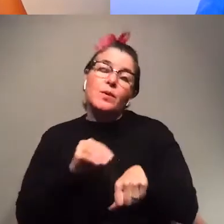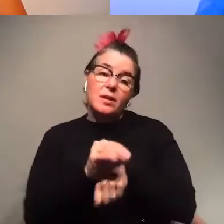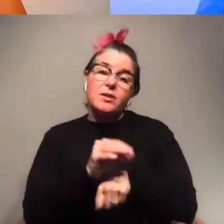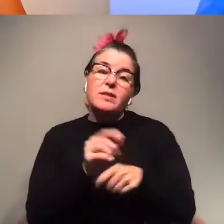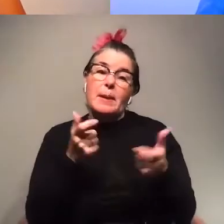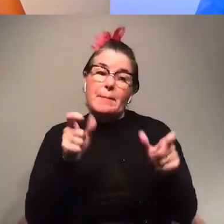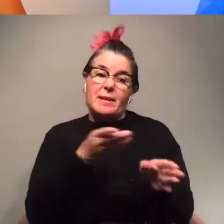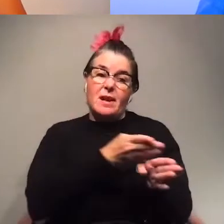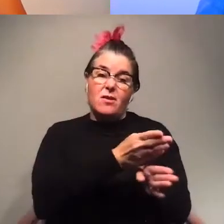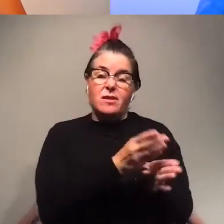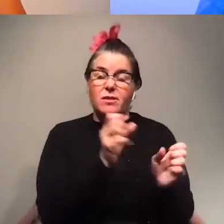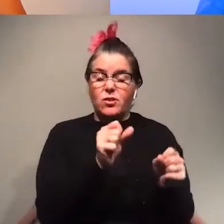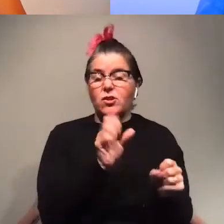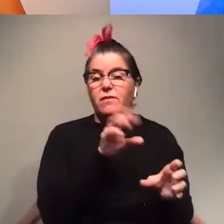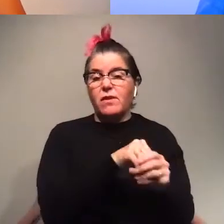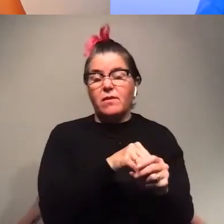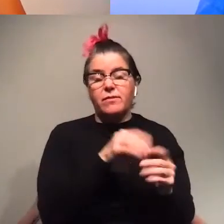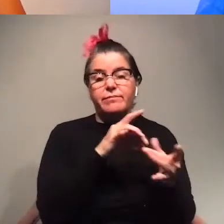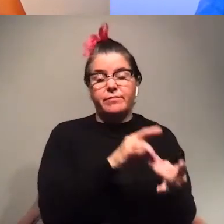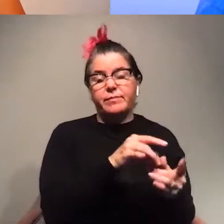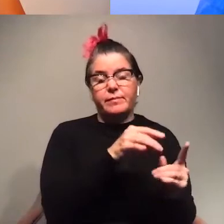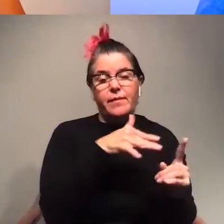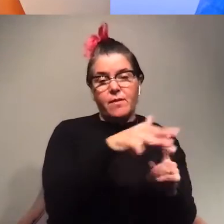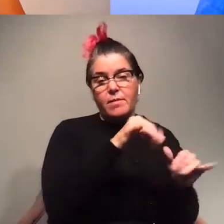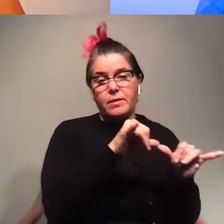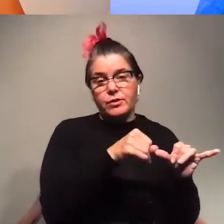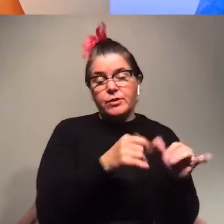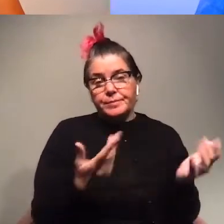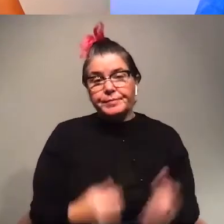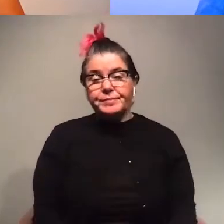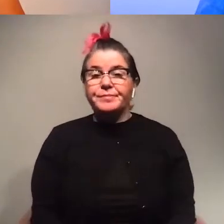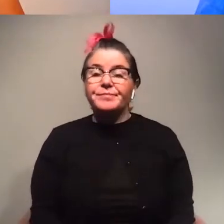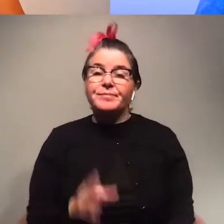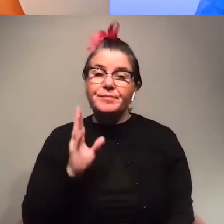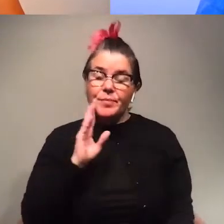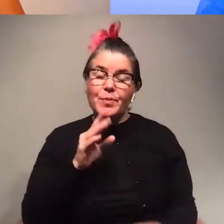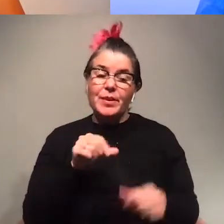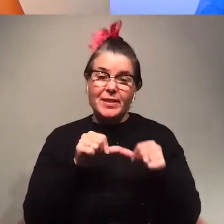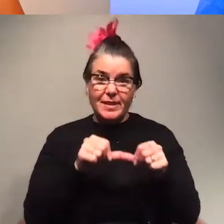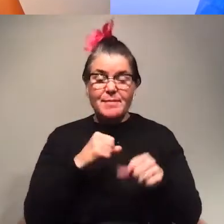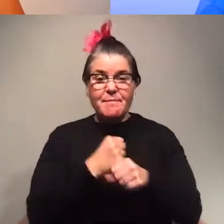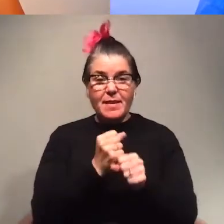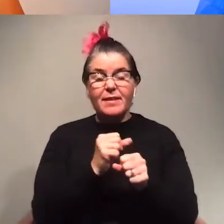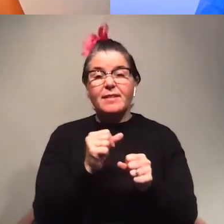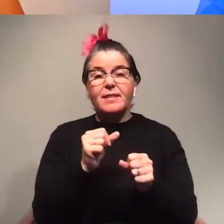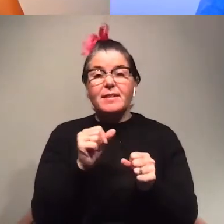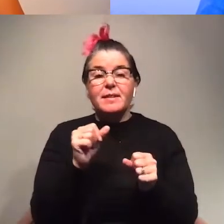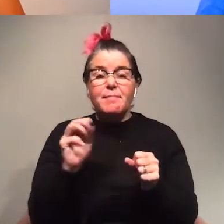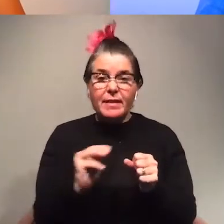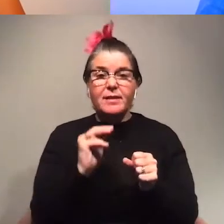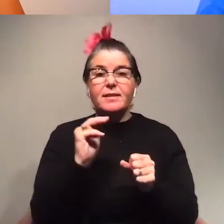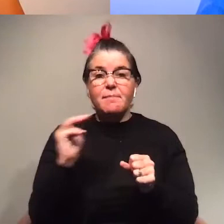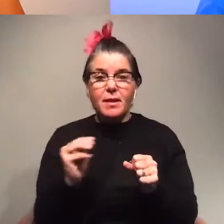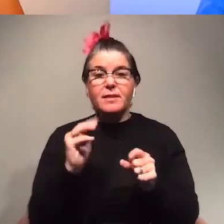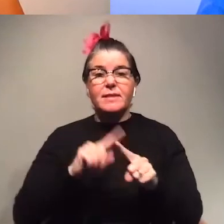that you could definitely get into for environmental engineering, because we are going to continue making millions and millions of chemicals, and we don't know